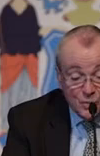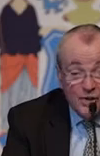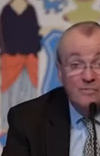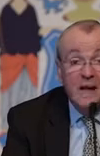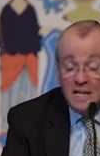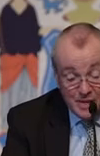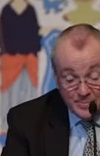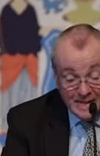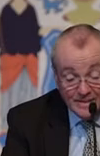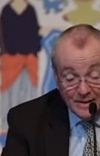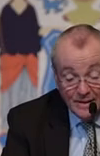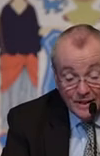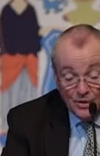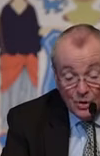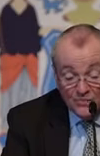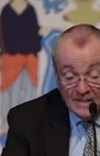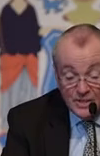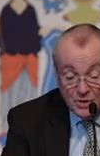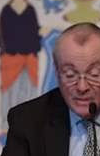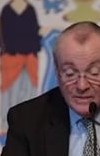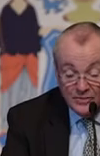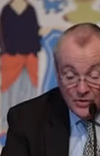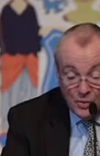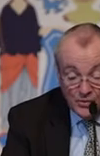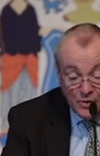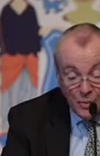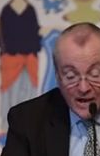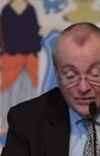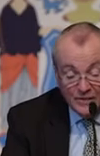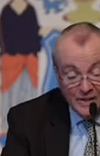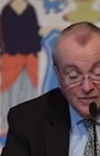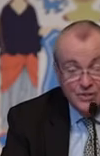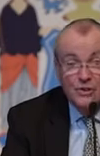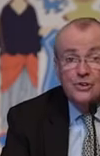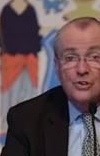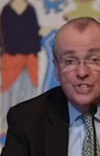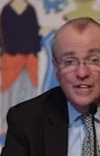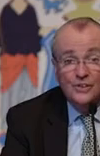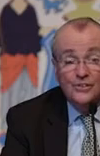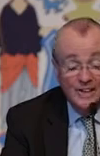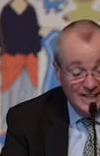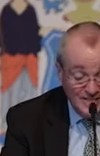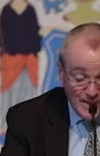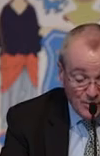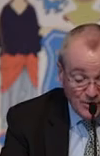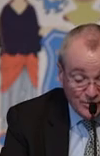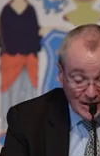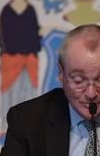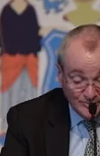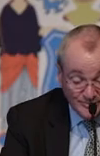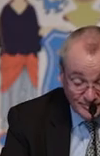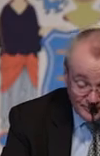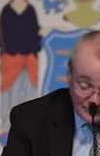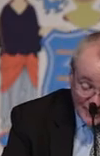just one of many people out there who are finding tremendous new ways to use your skills to help us